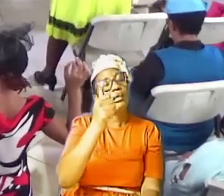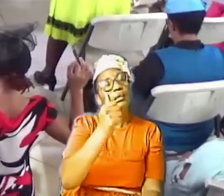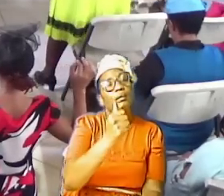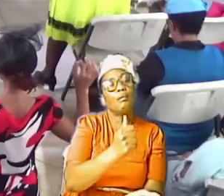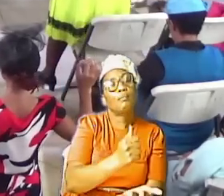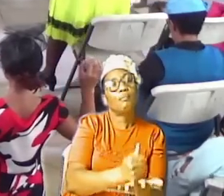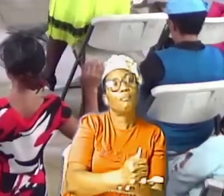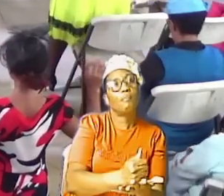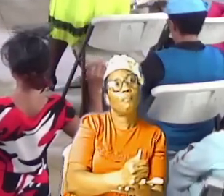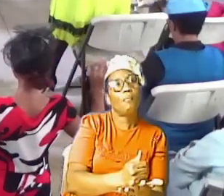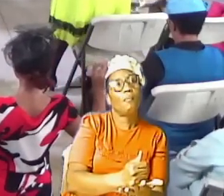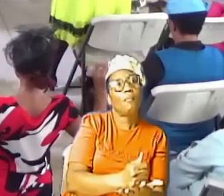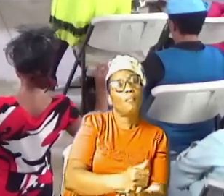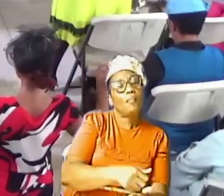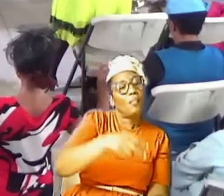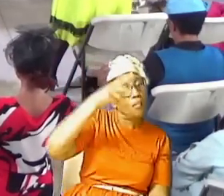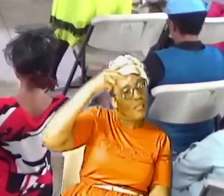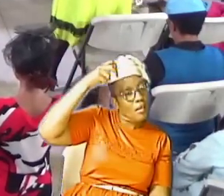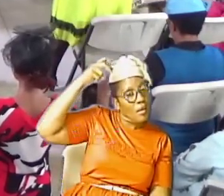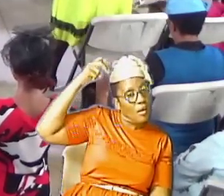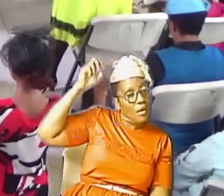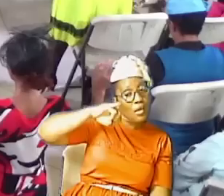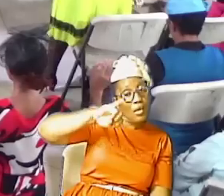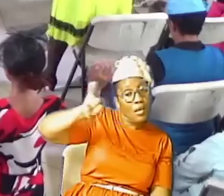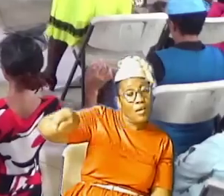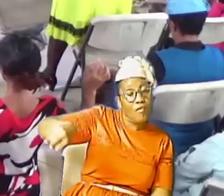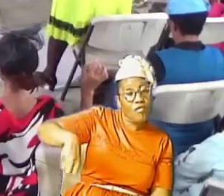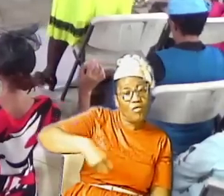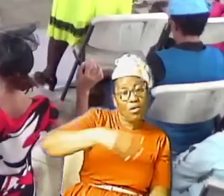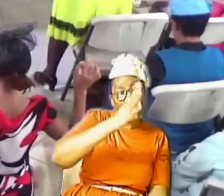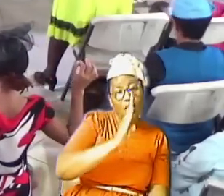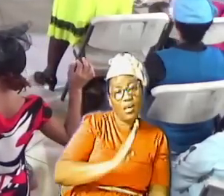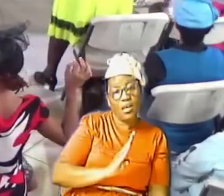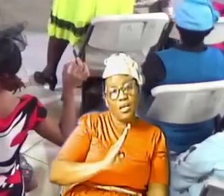Amen. The Lion of Judah